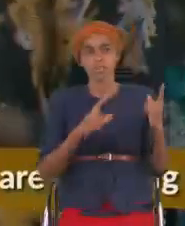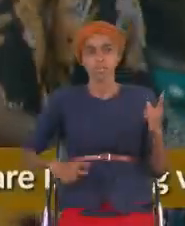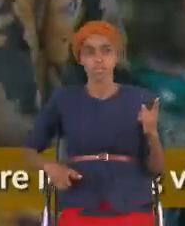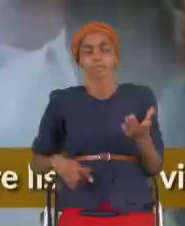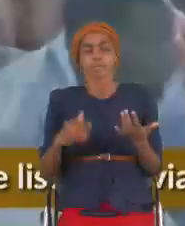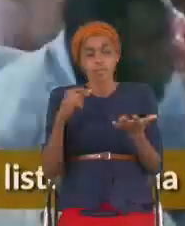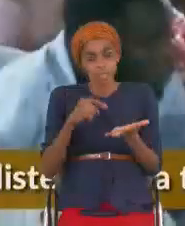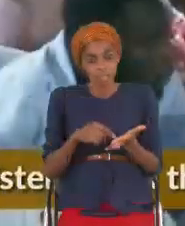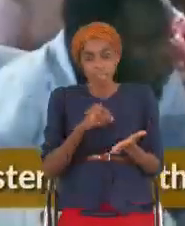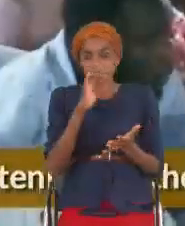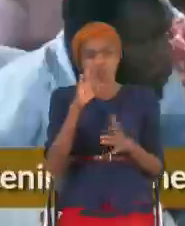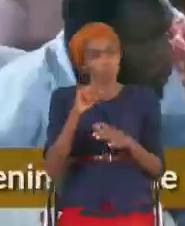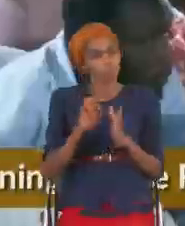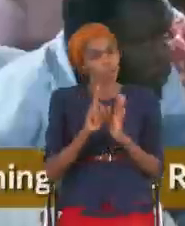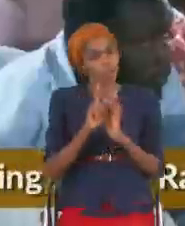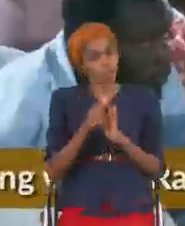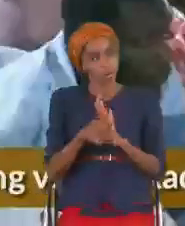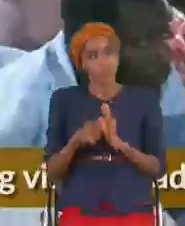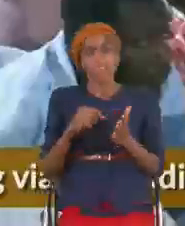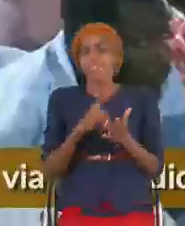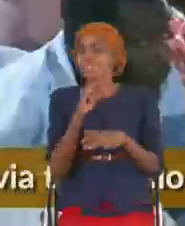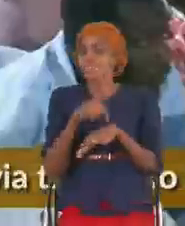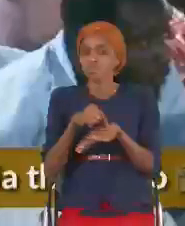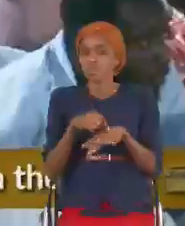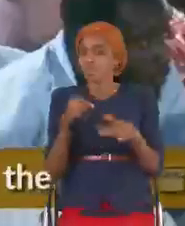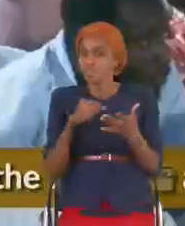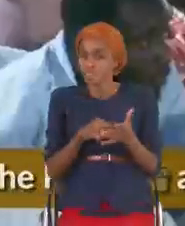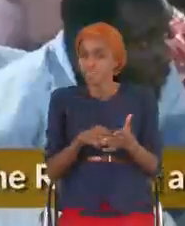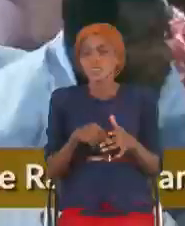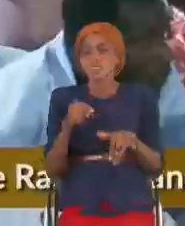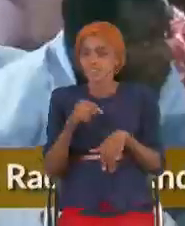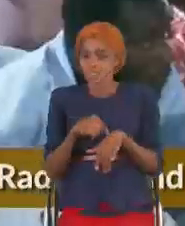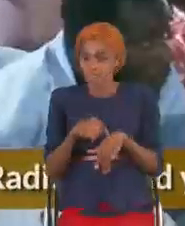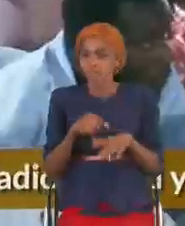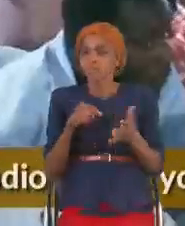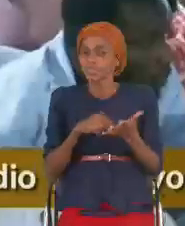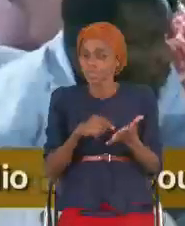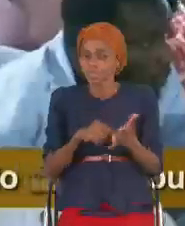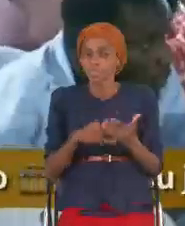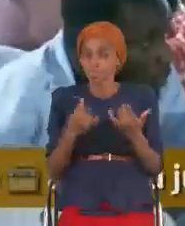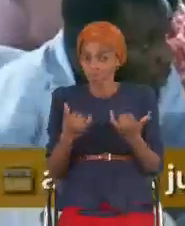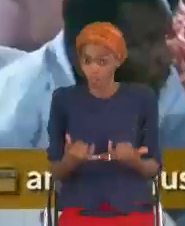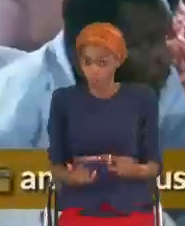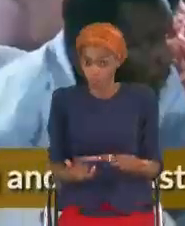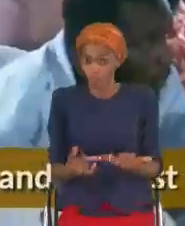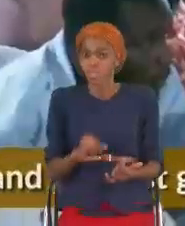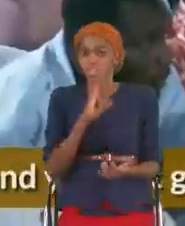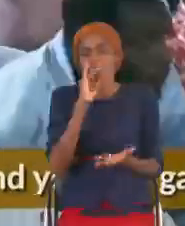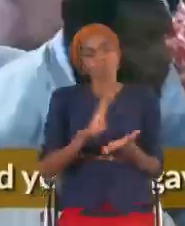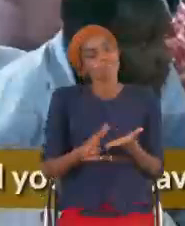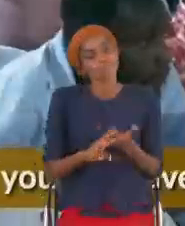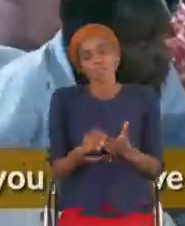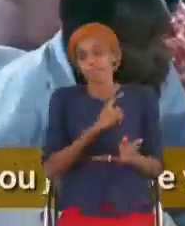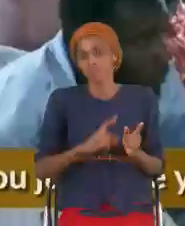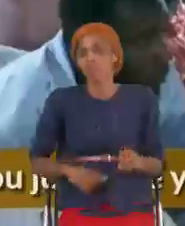this is your hour. This same moment, this same hour, the forgiveness of the Lord is